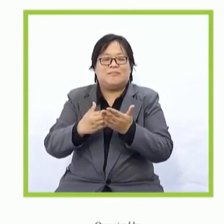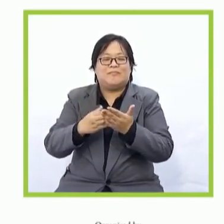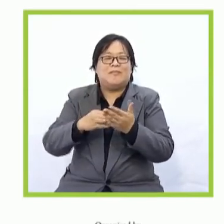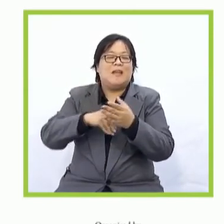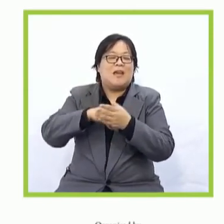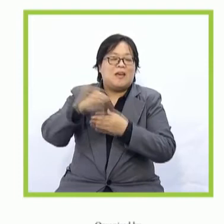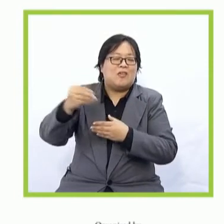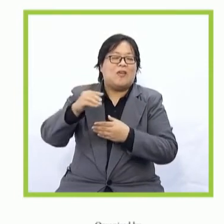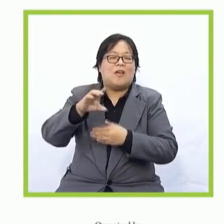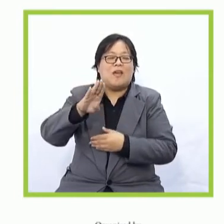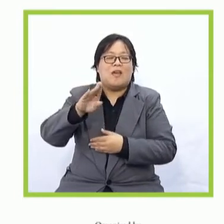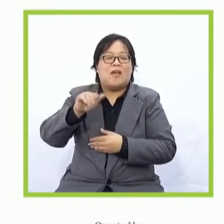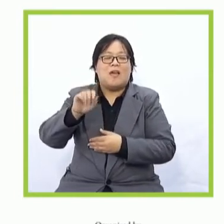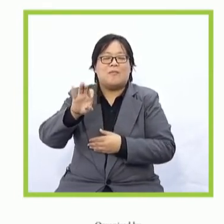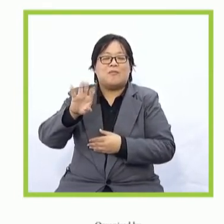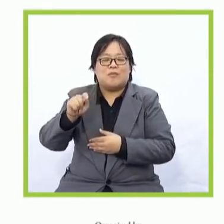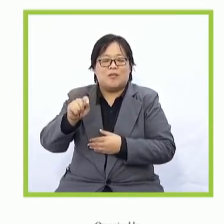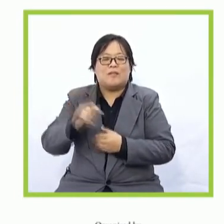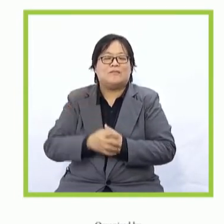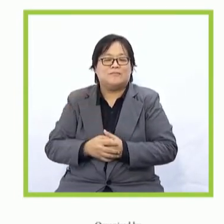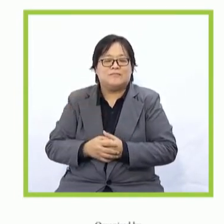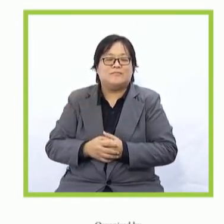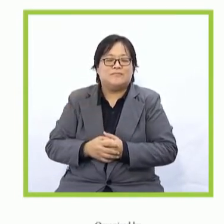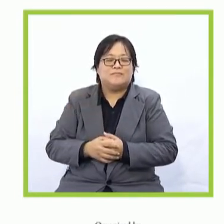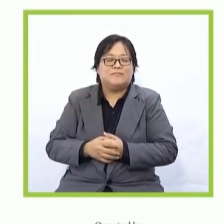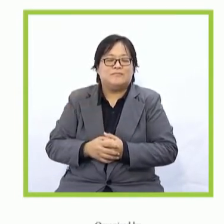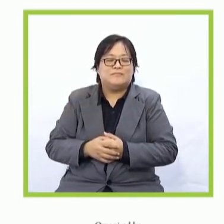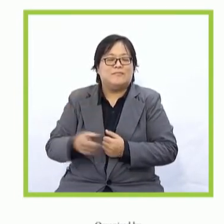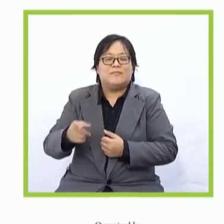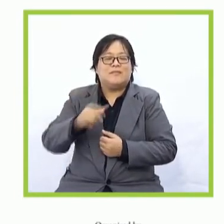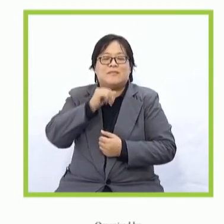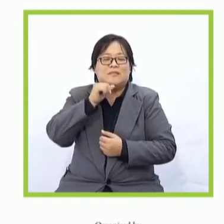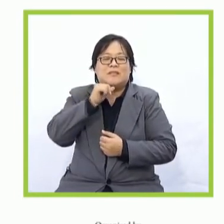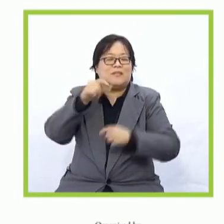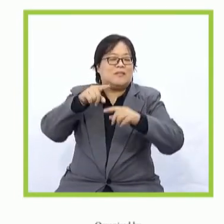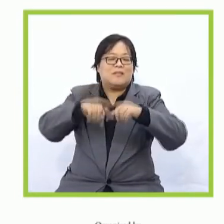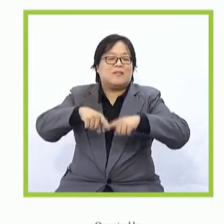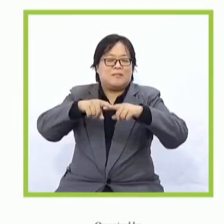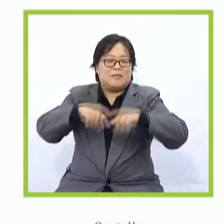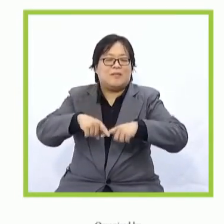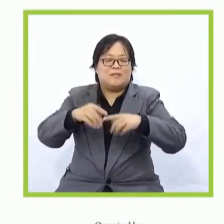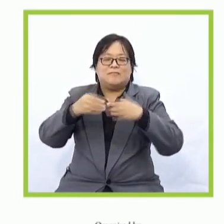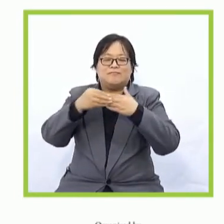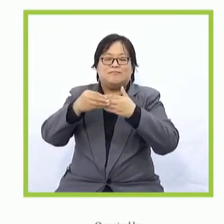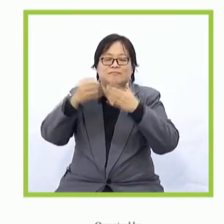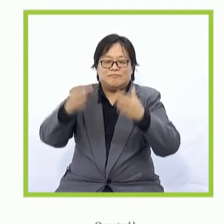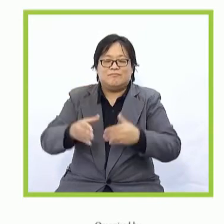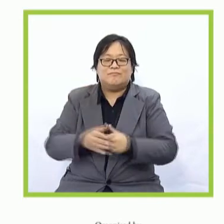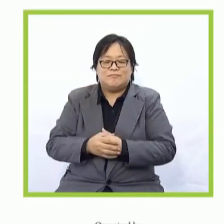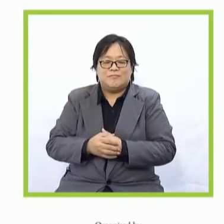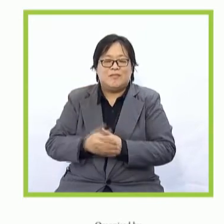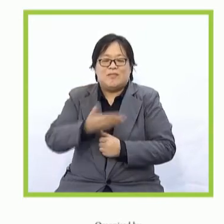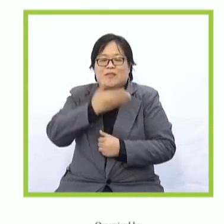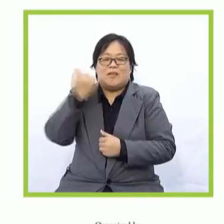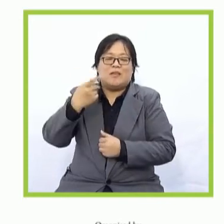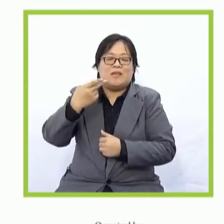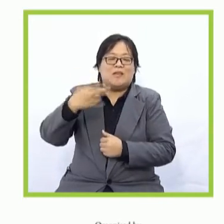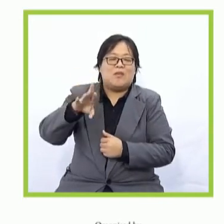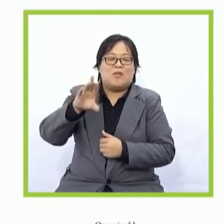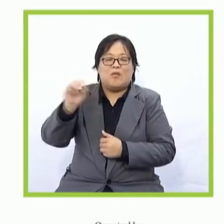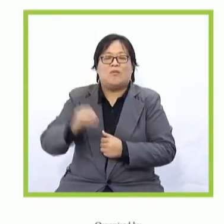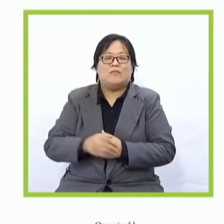external, abstract, material forces. It does not depend on leaders, great heroes who we're waiting